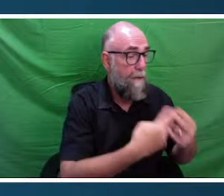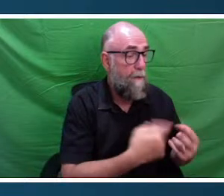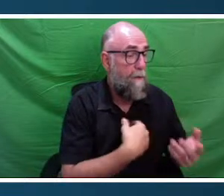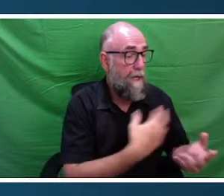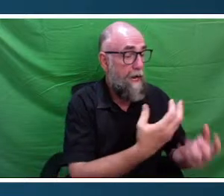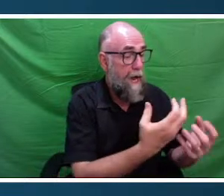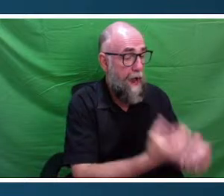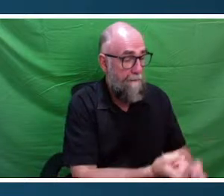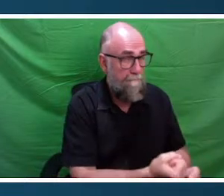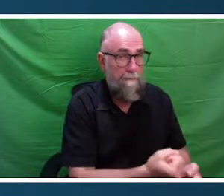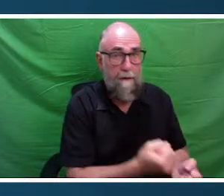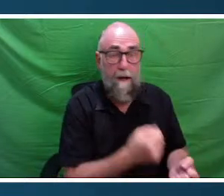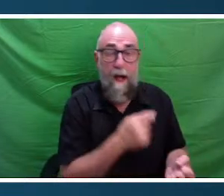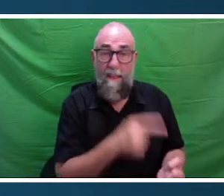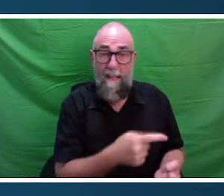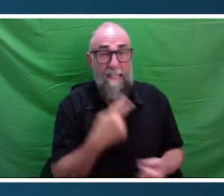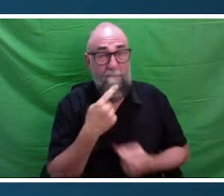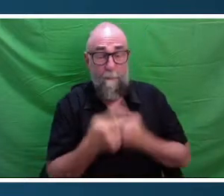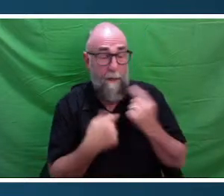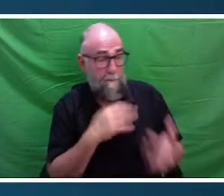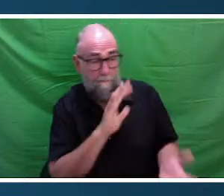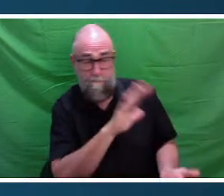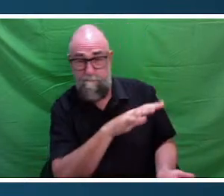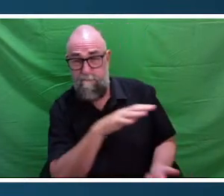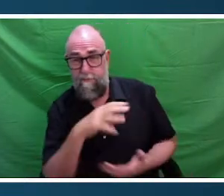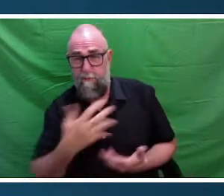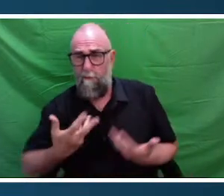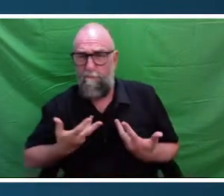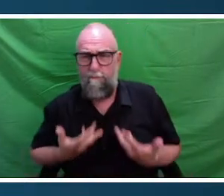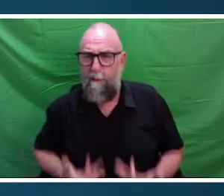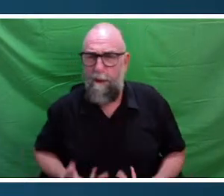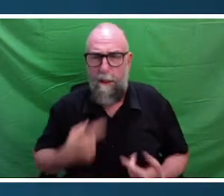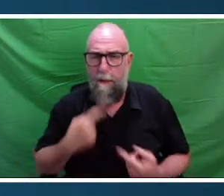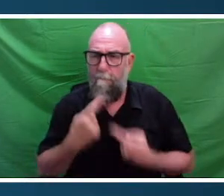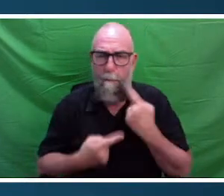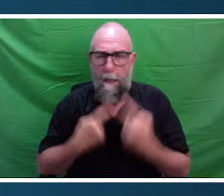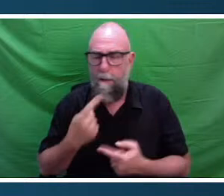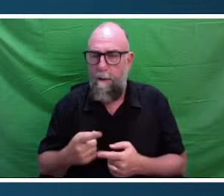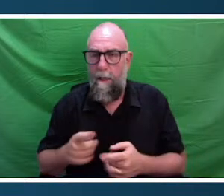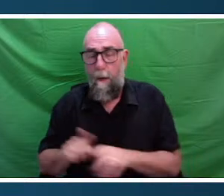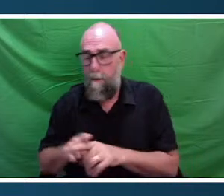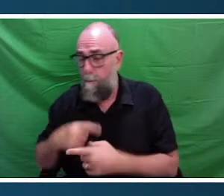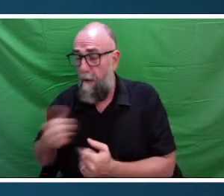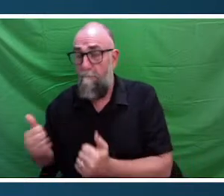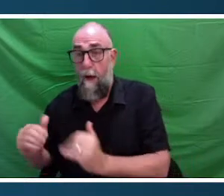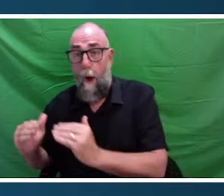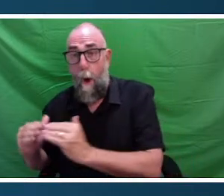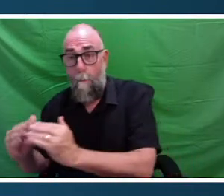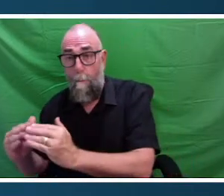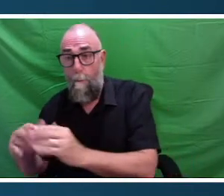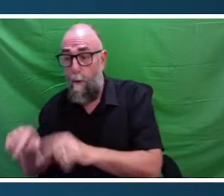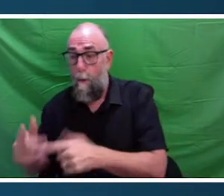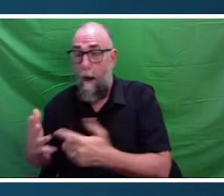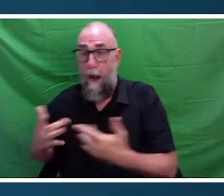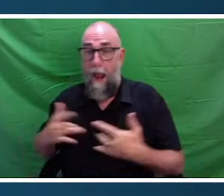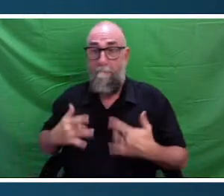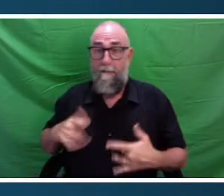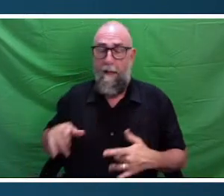it's very rich for analysis. And we've got a similar number of non-sending households. So the data collection